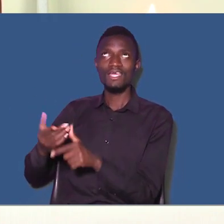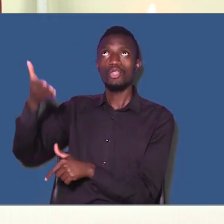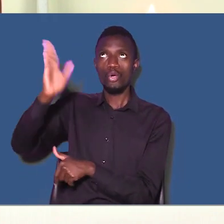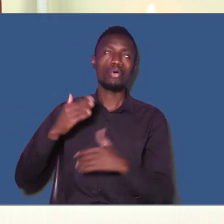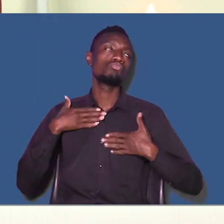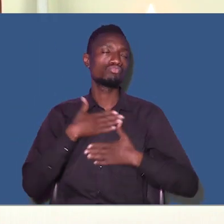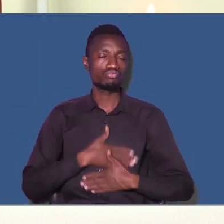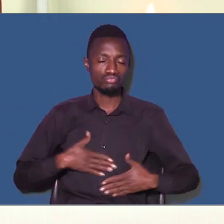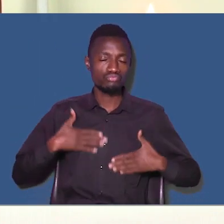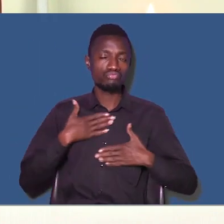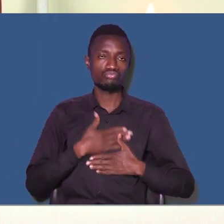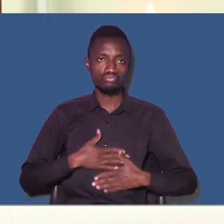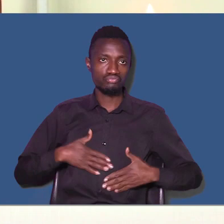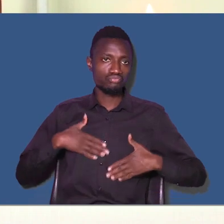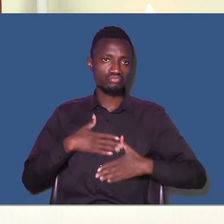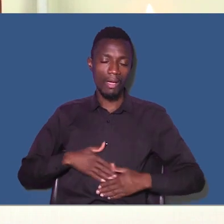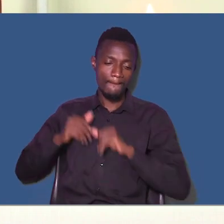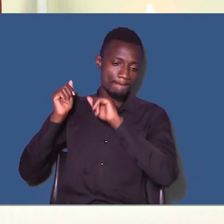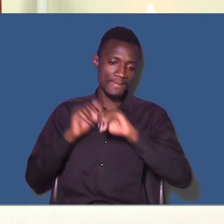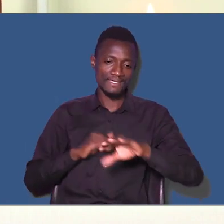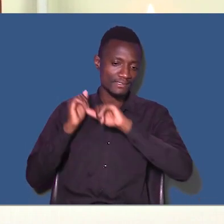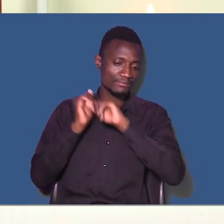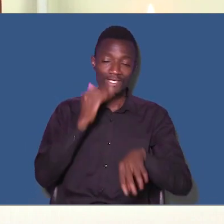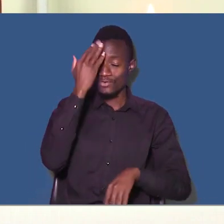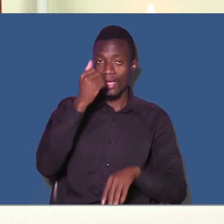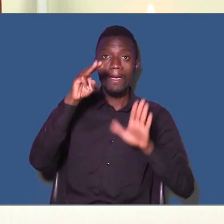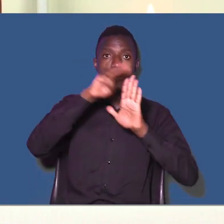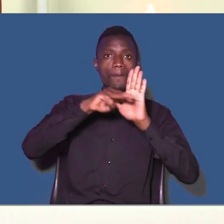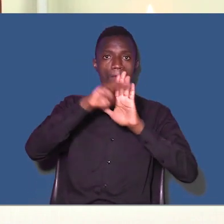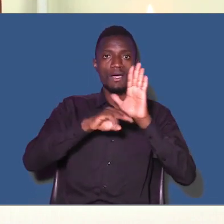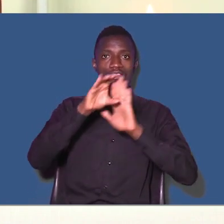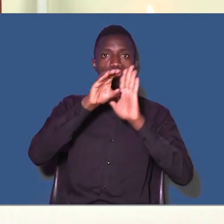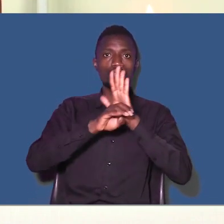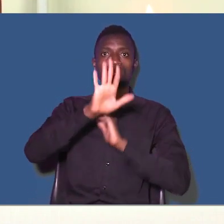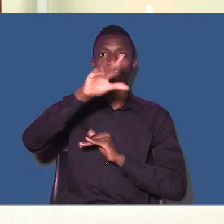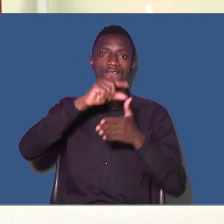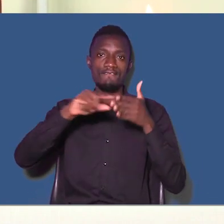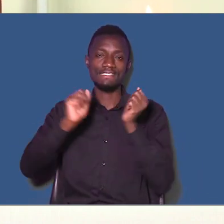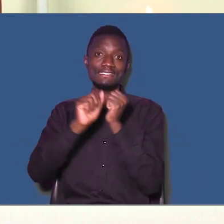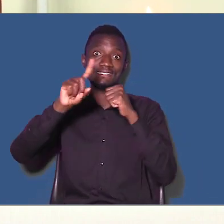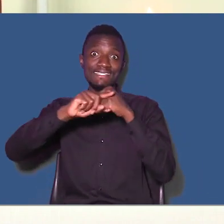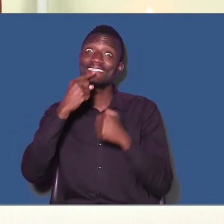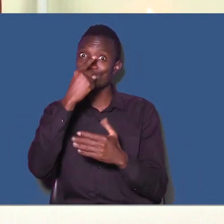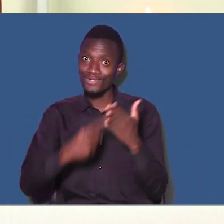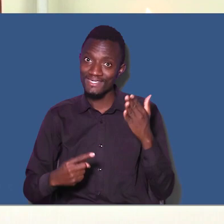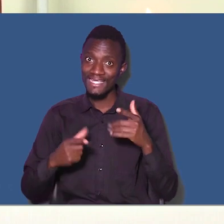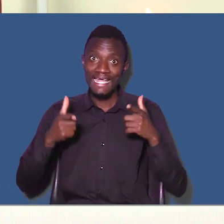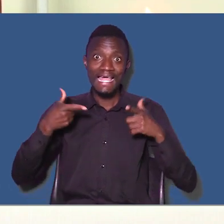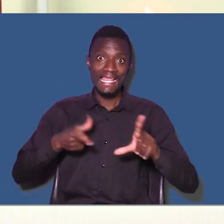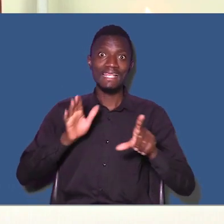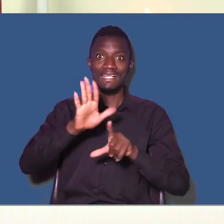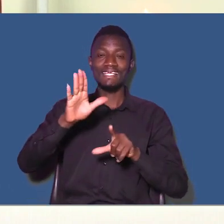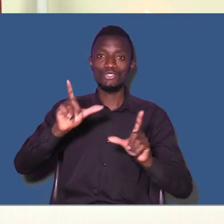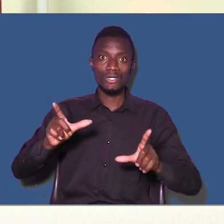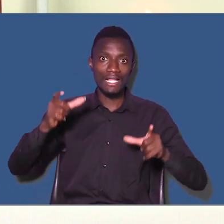received. As it is written in Matthew chapter 5, verse 16, Jesus said that, "Let your light shine before others, that they